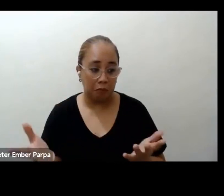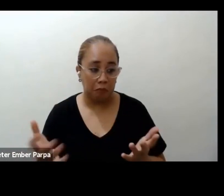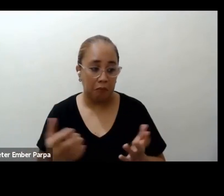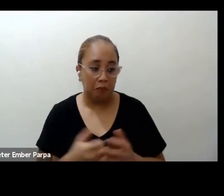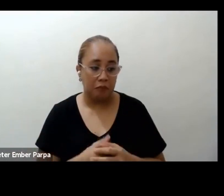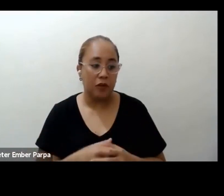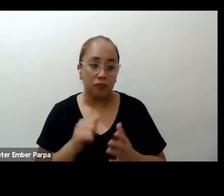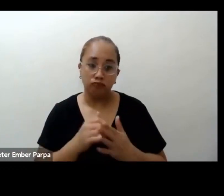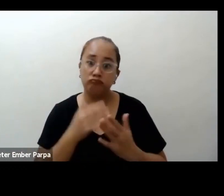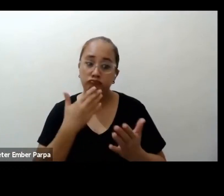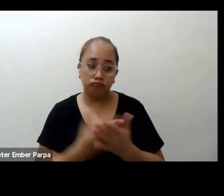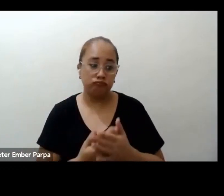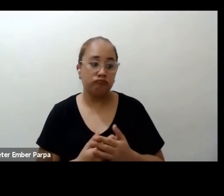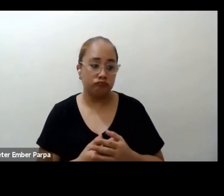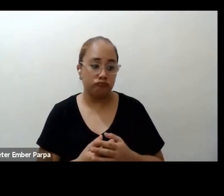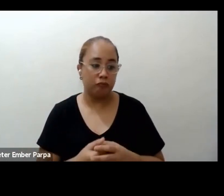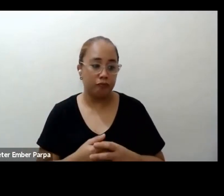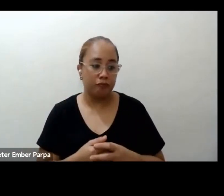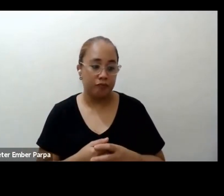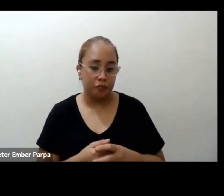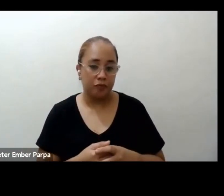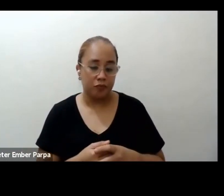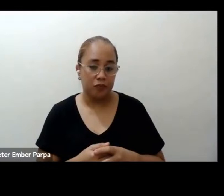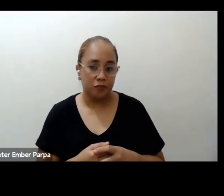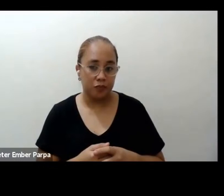that would be great. Pero sa